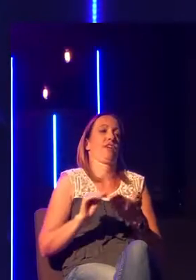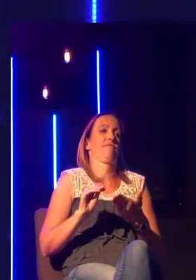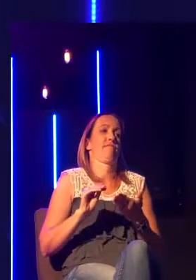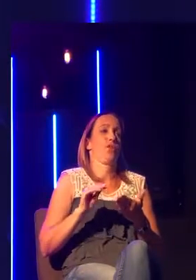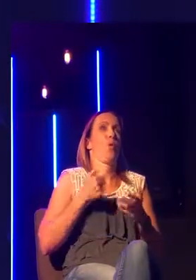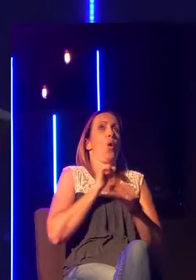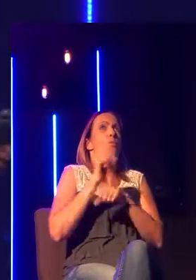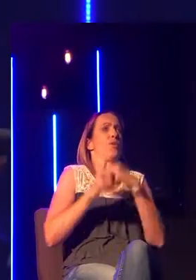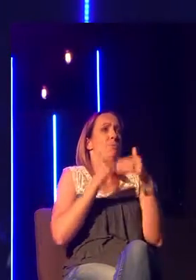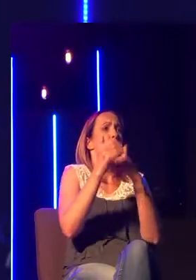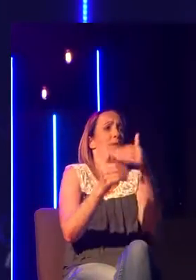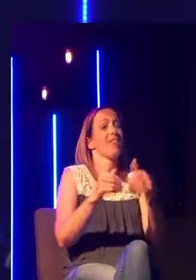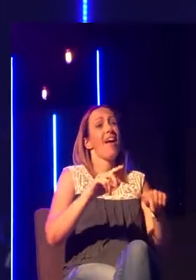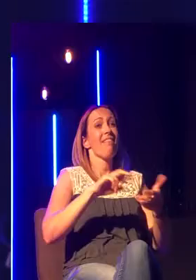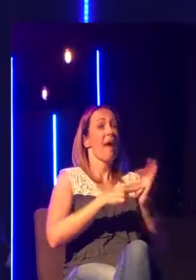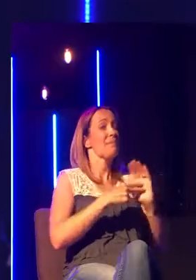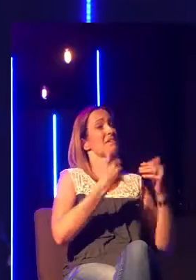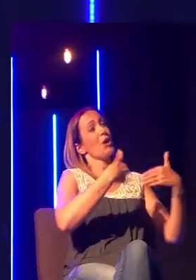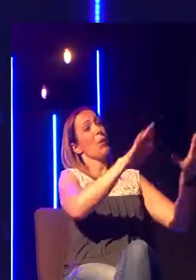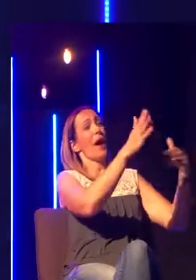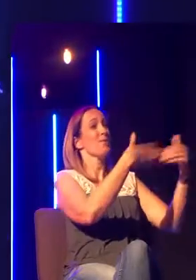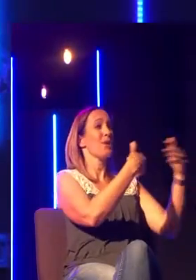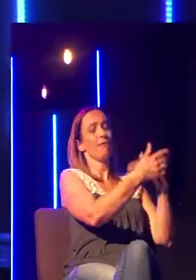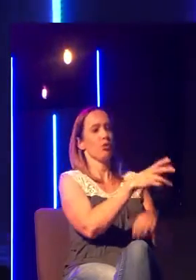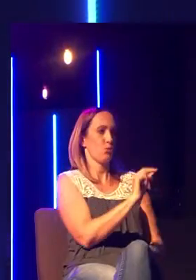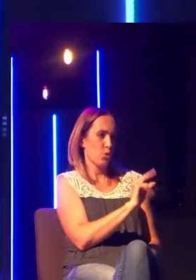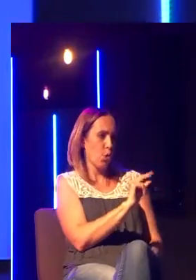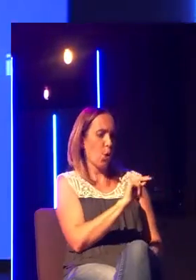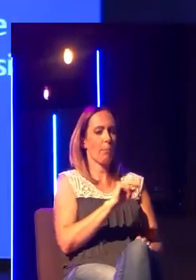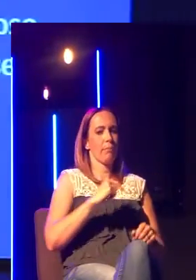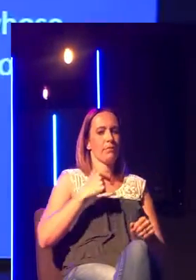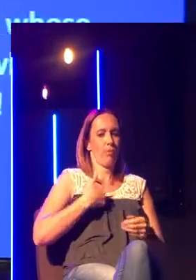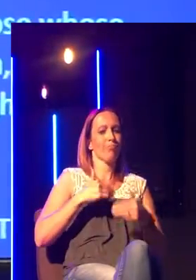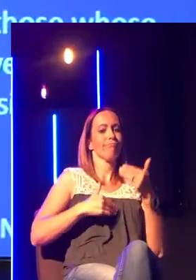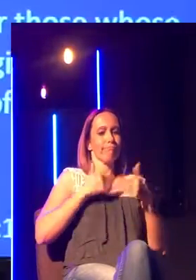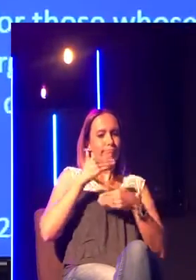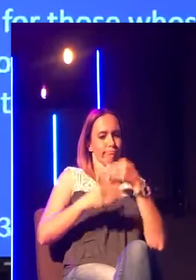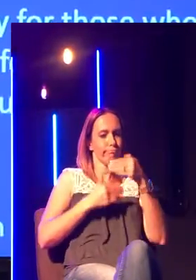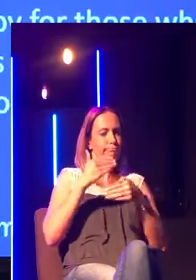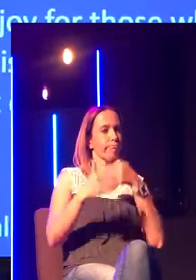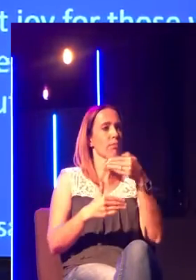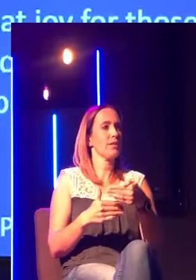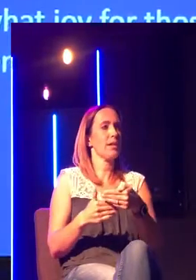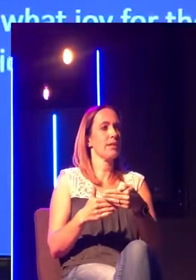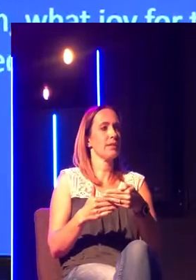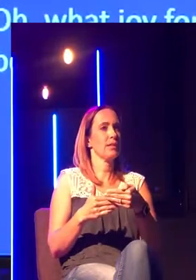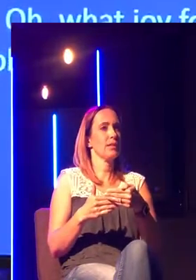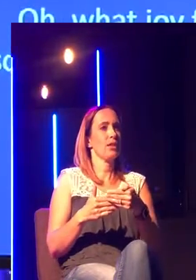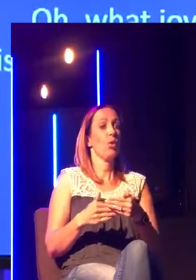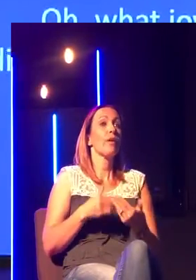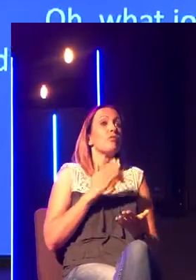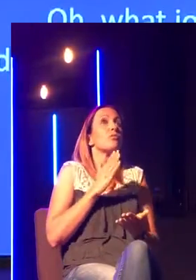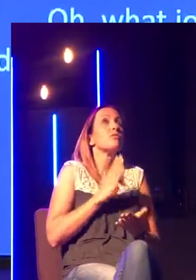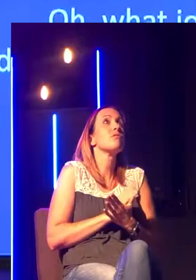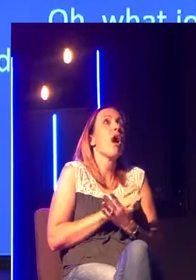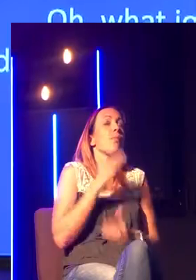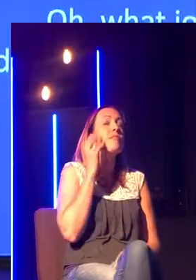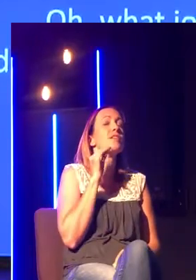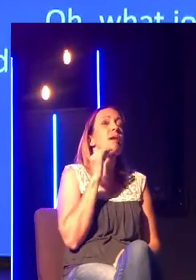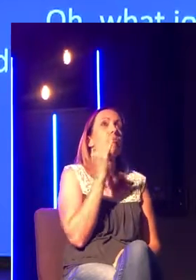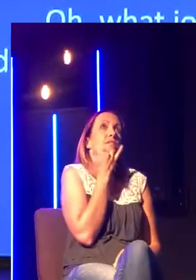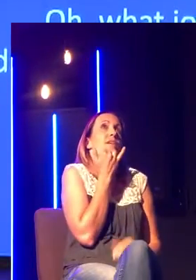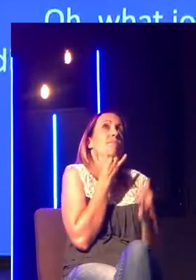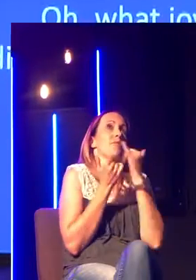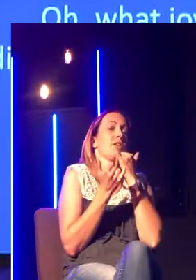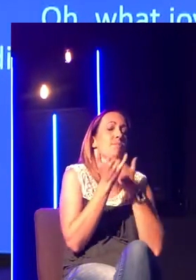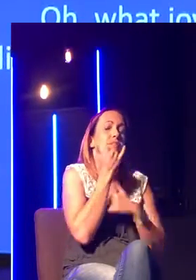not a license to go out and sin and just do whatever, but we are a work in progress. We have to stop reminding ourselves of all the mistakes that we've made, because